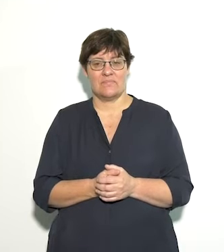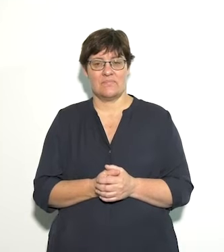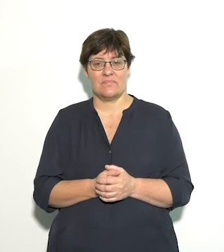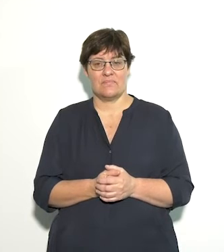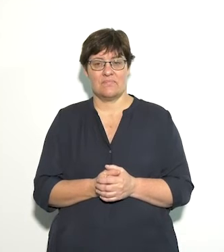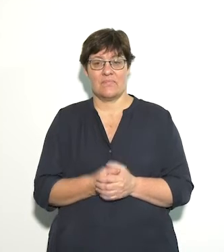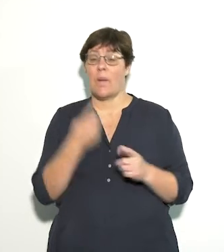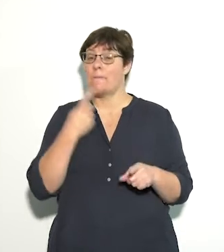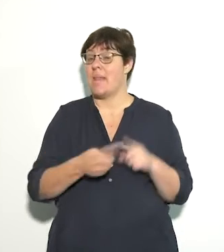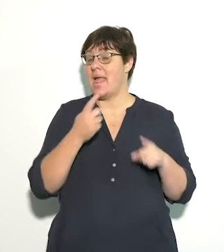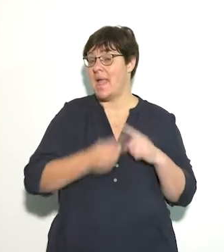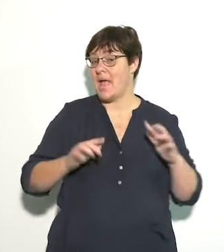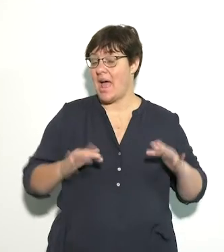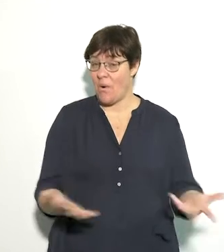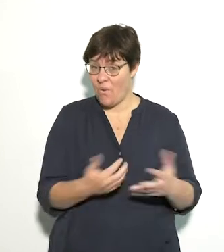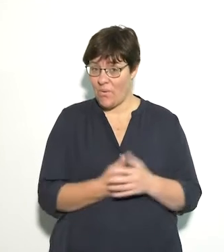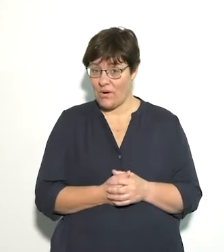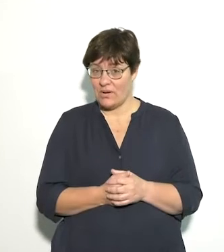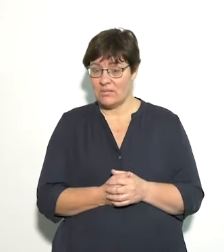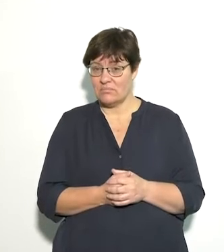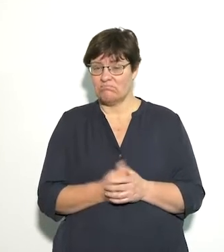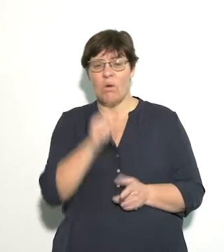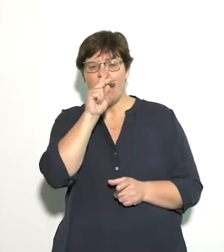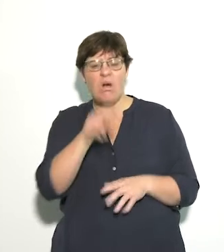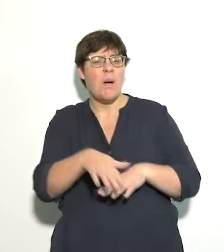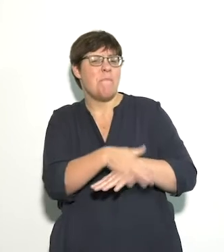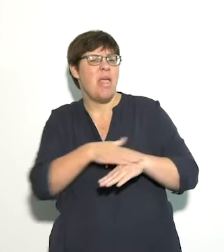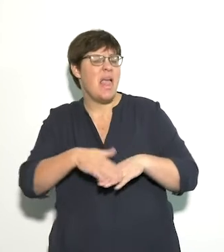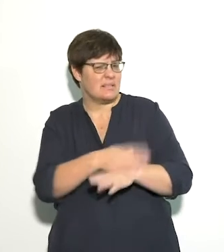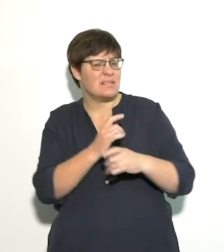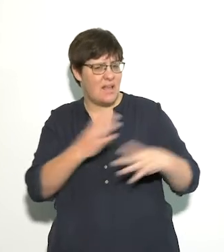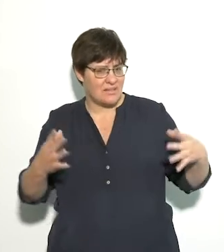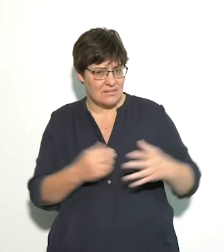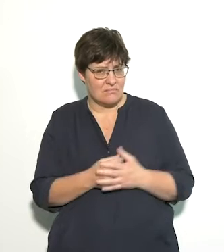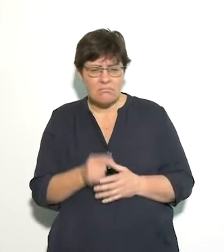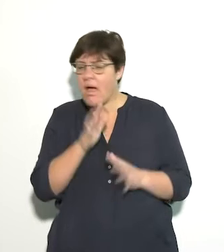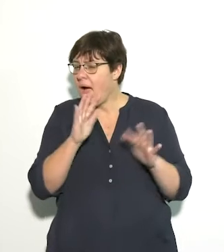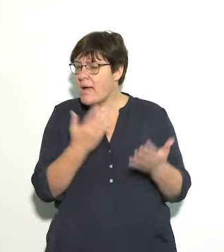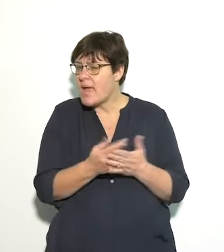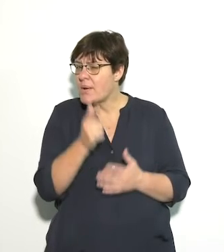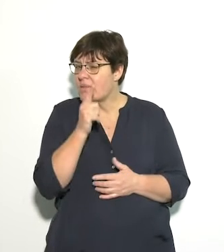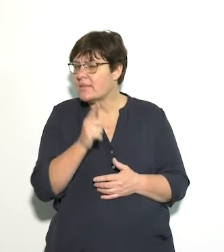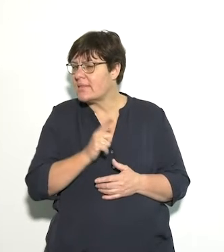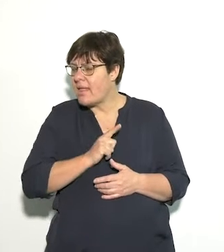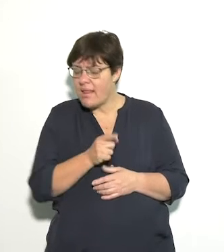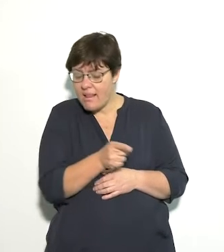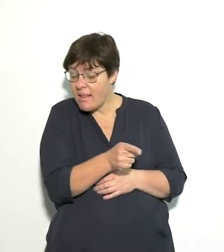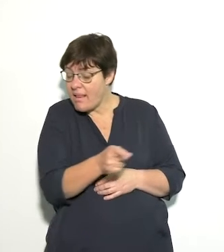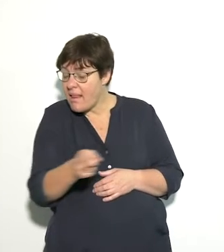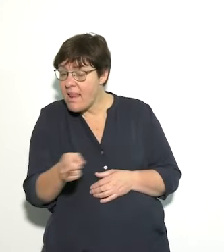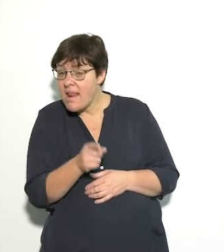And this is how we play the game. So we're going to start very basic. Children, can you tell me which of